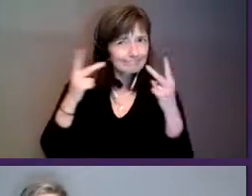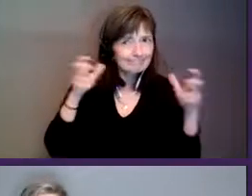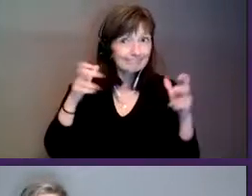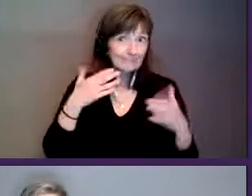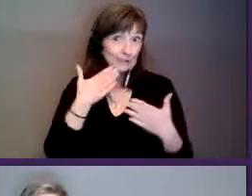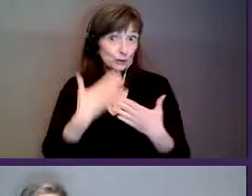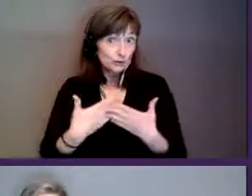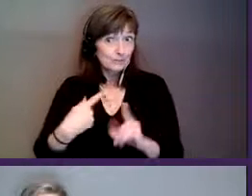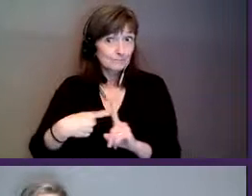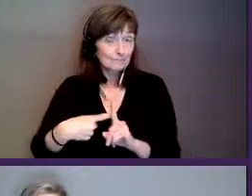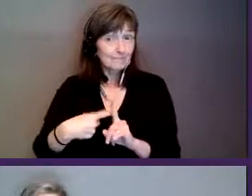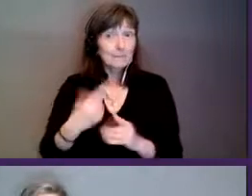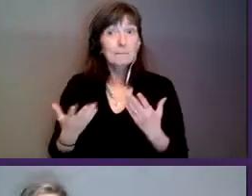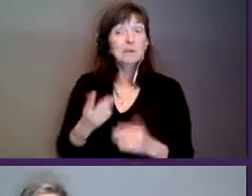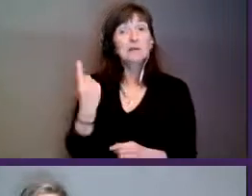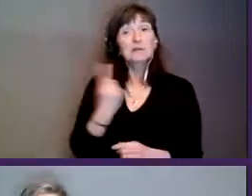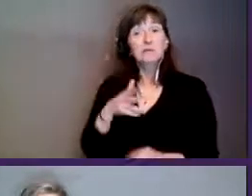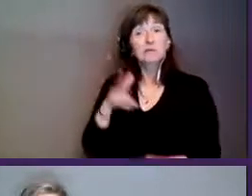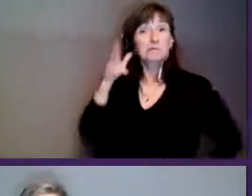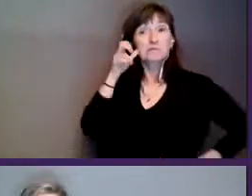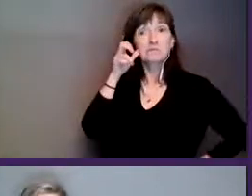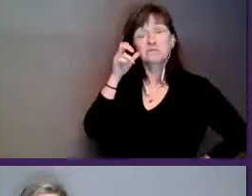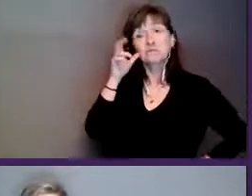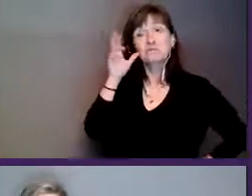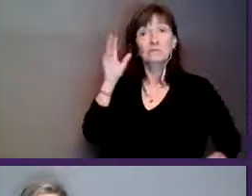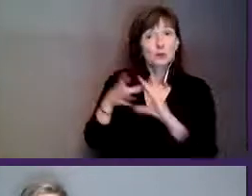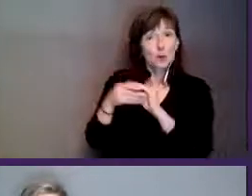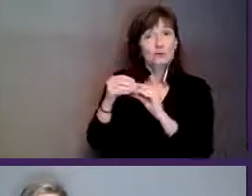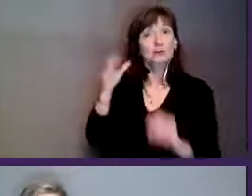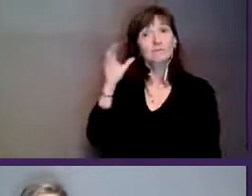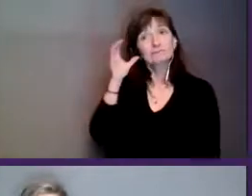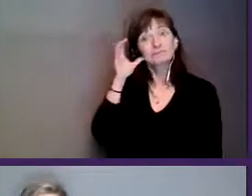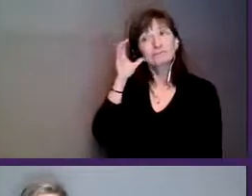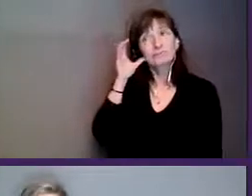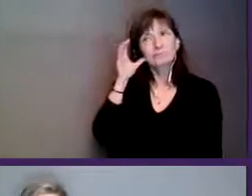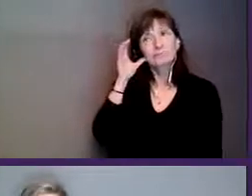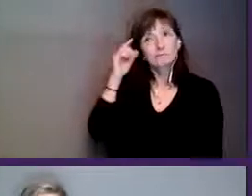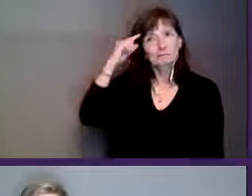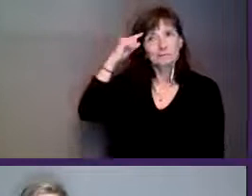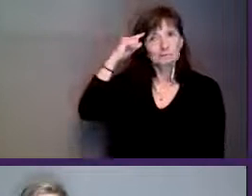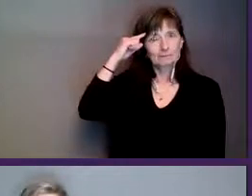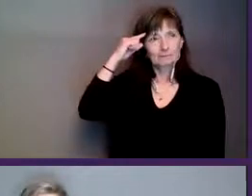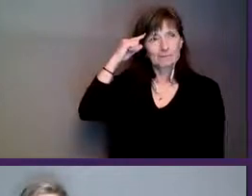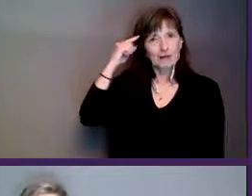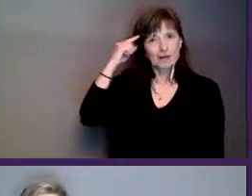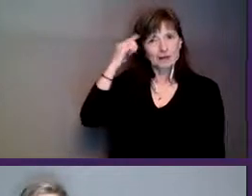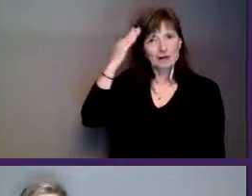might think, this reminds me of somebody that could use this information. If